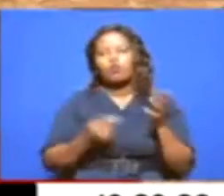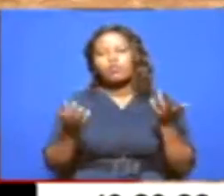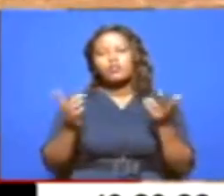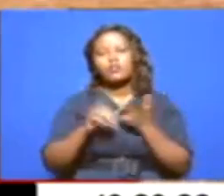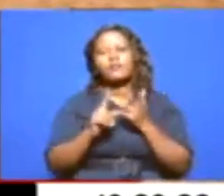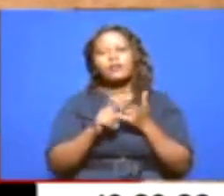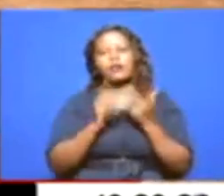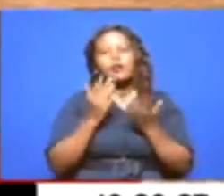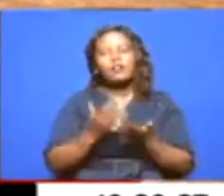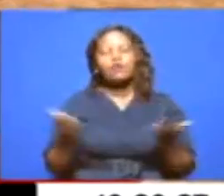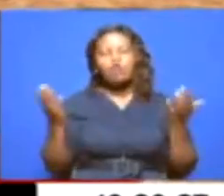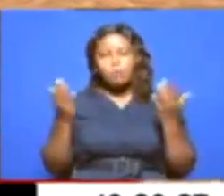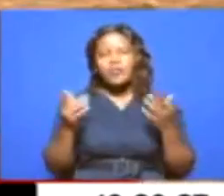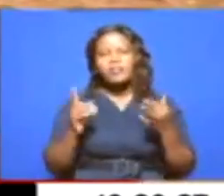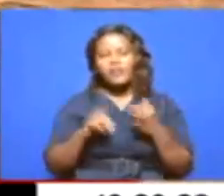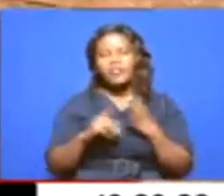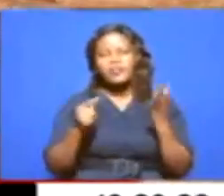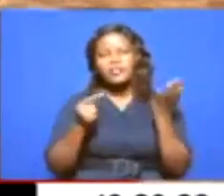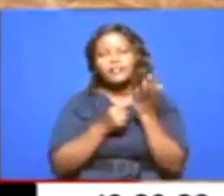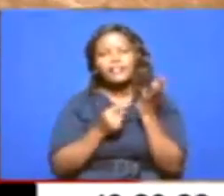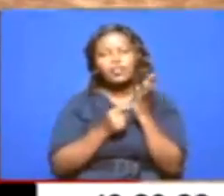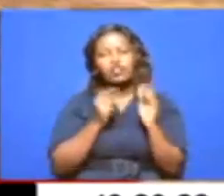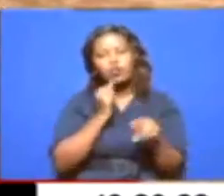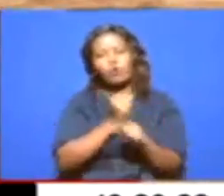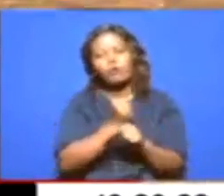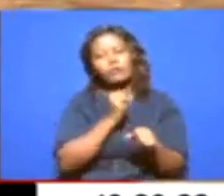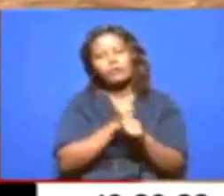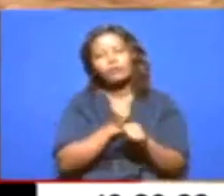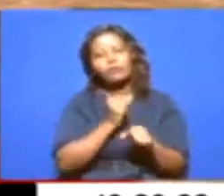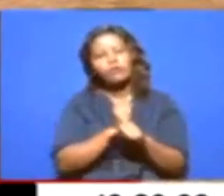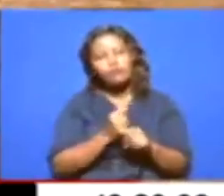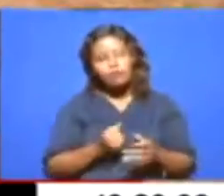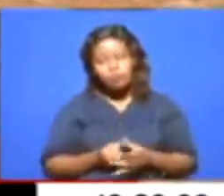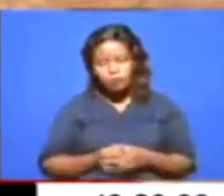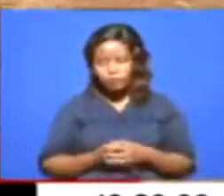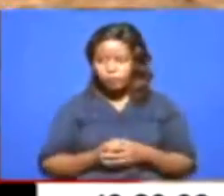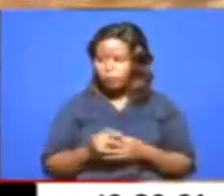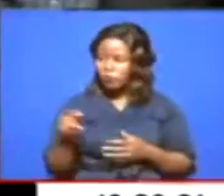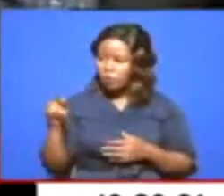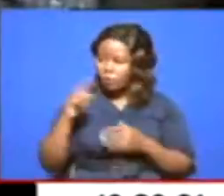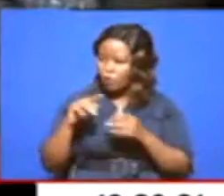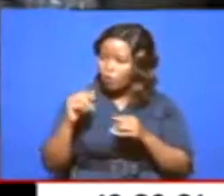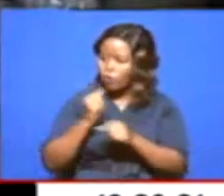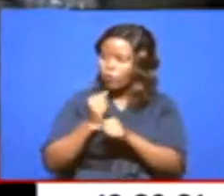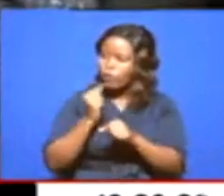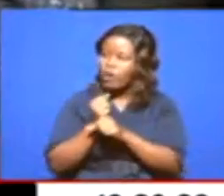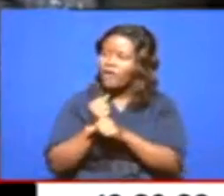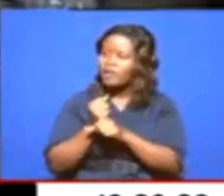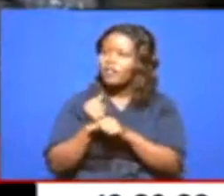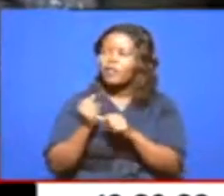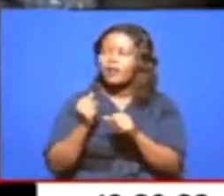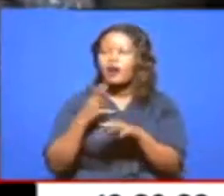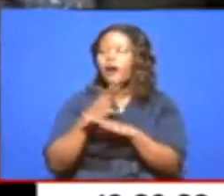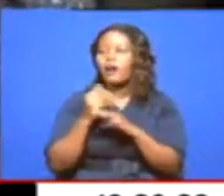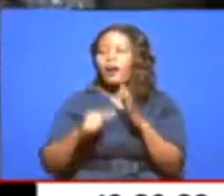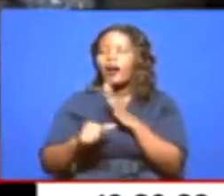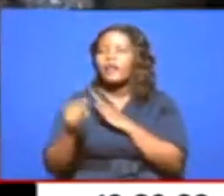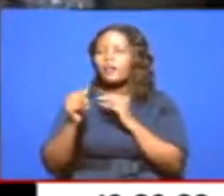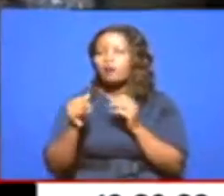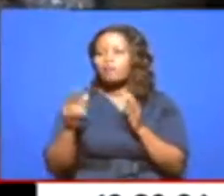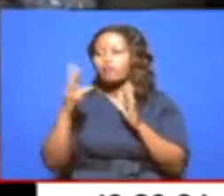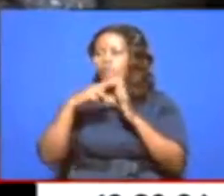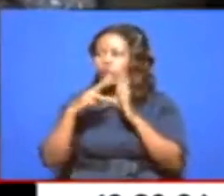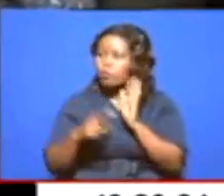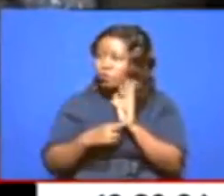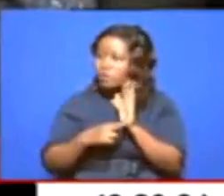technical operations. We operate under the guidelines of World Athletics. So it's a rule book that we have to use. Whenever we are there,